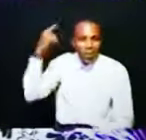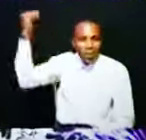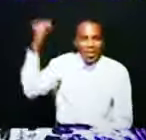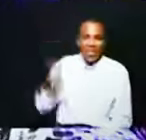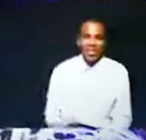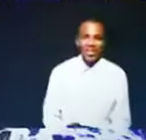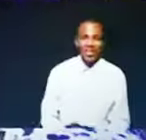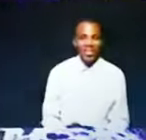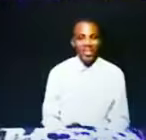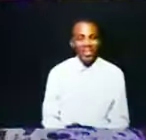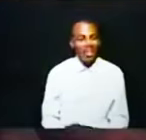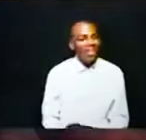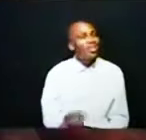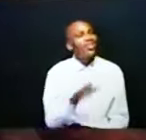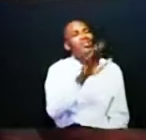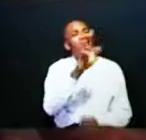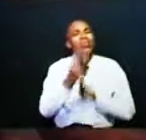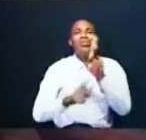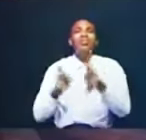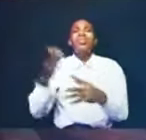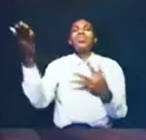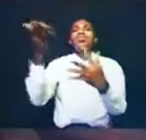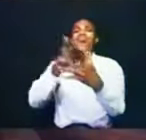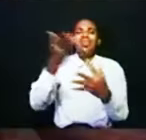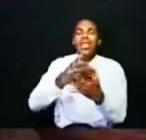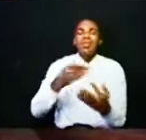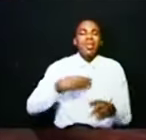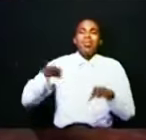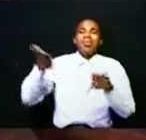Before you disturb yourself in many things.